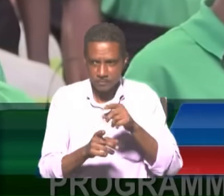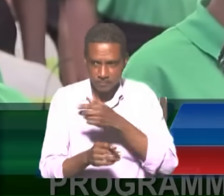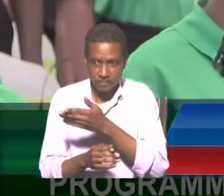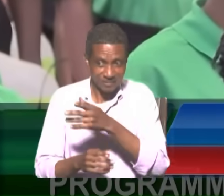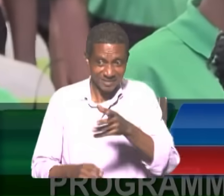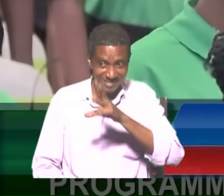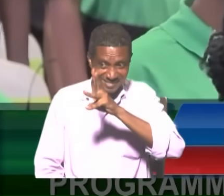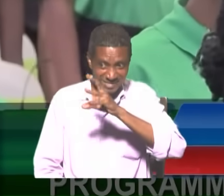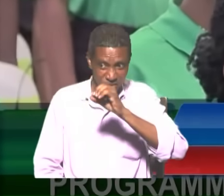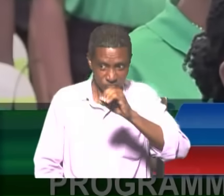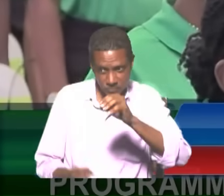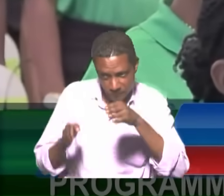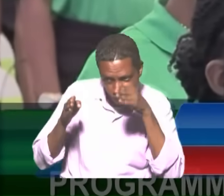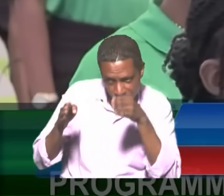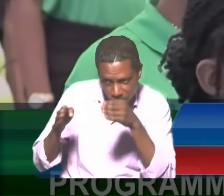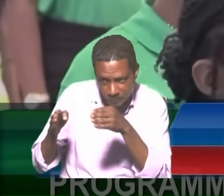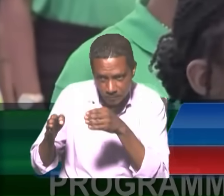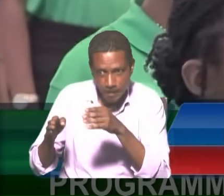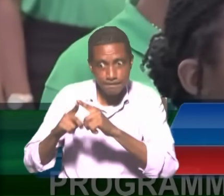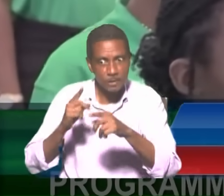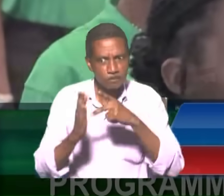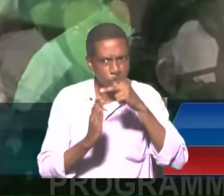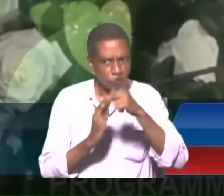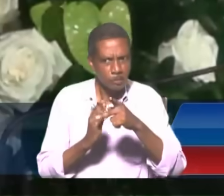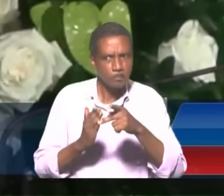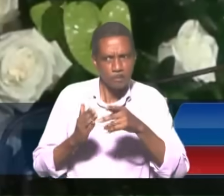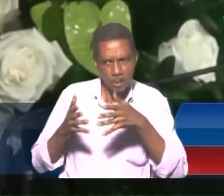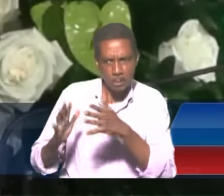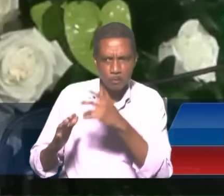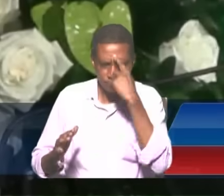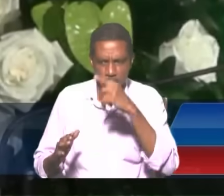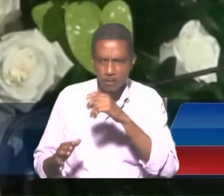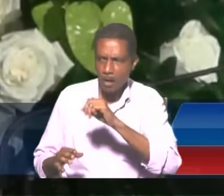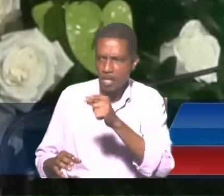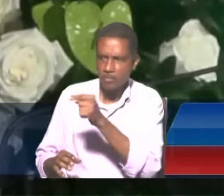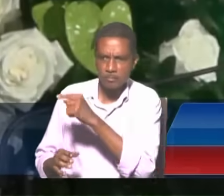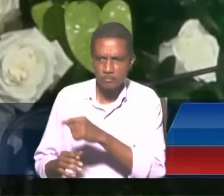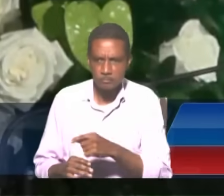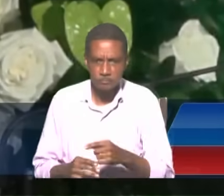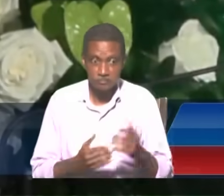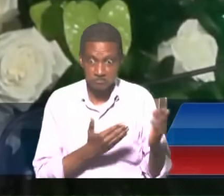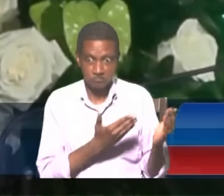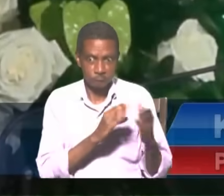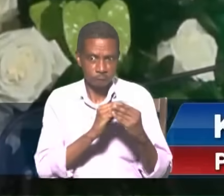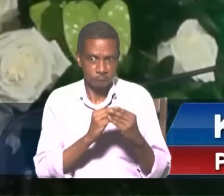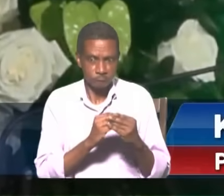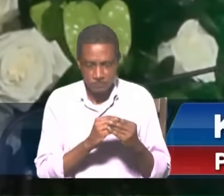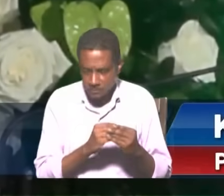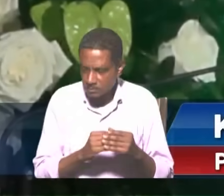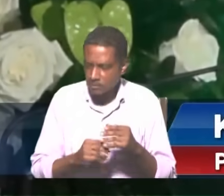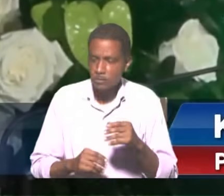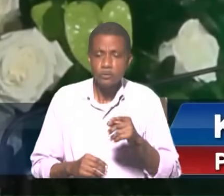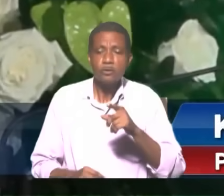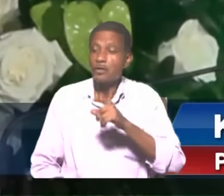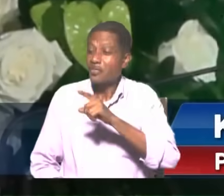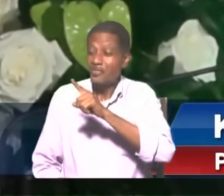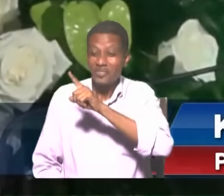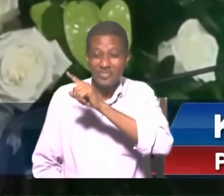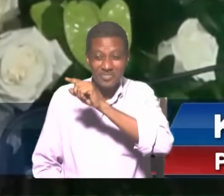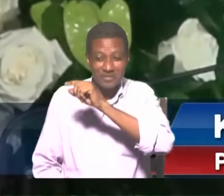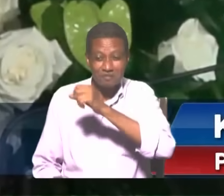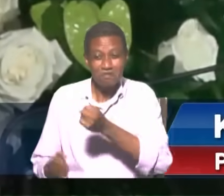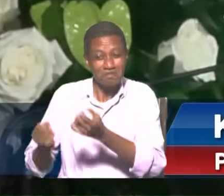attention, the program still poses benefit for all applicants. So from thousands of applicants, you 600, you